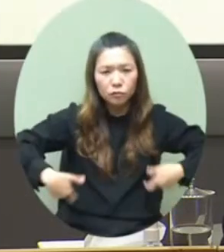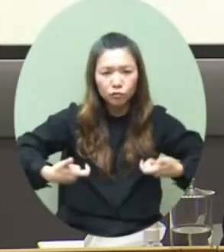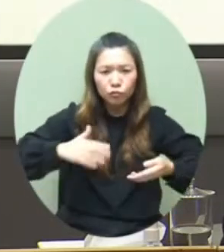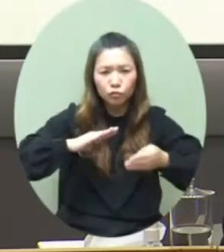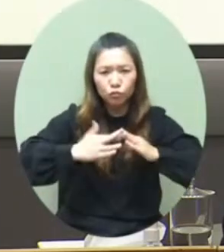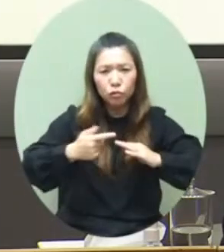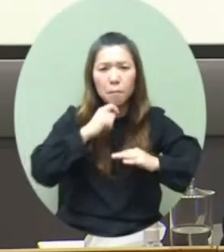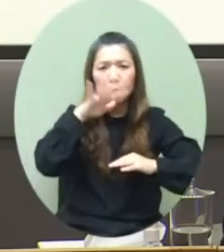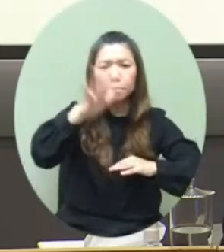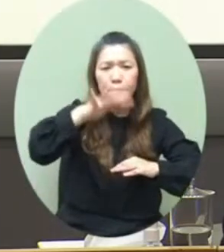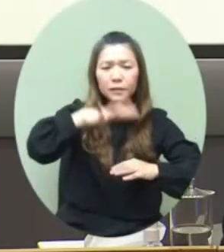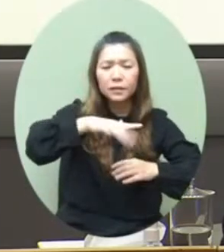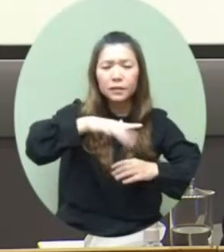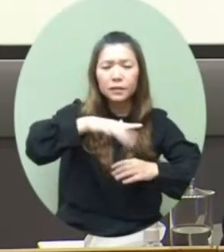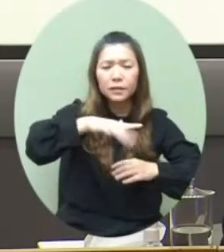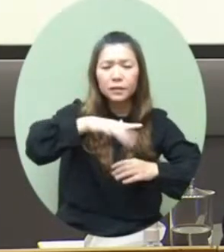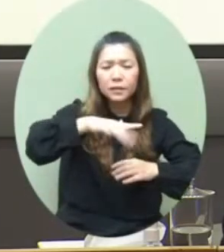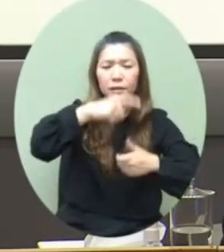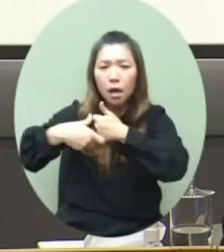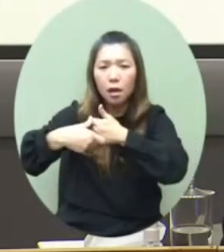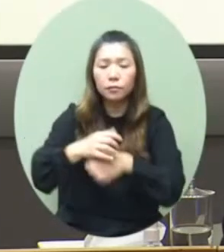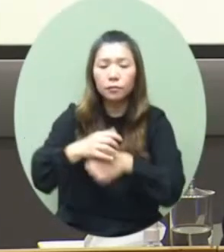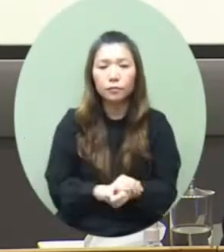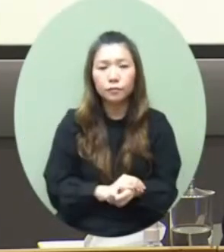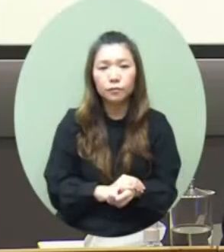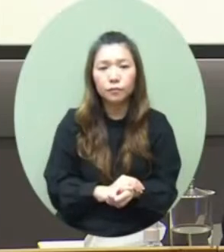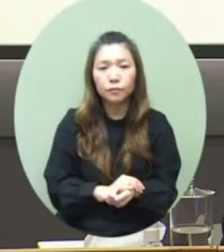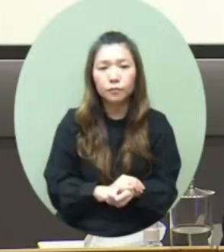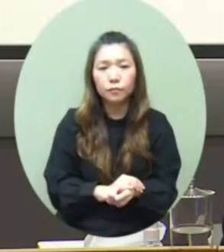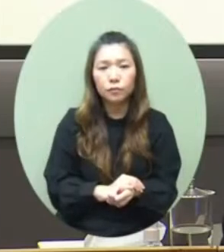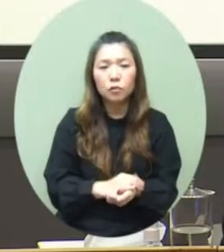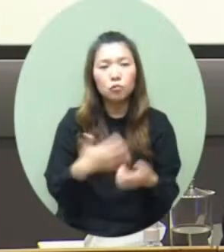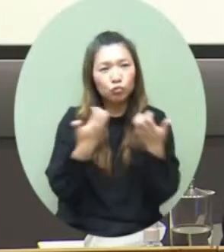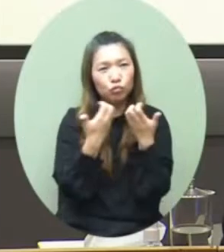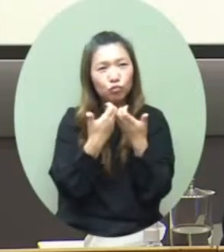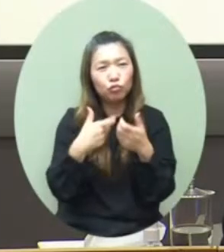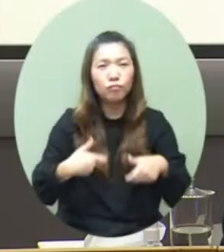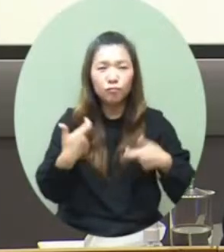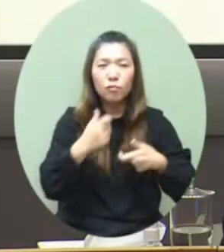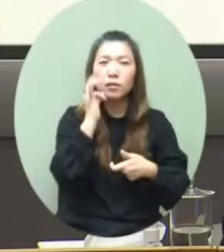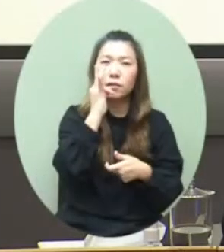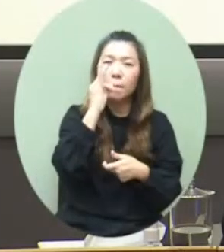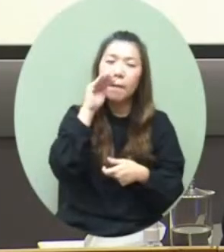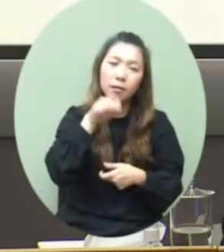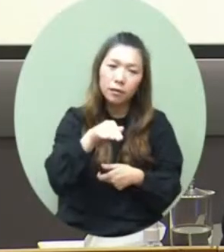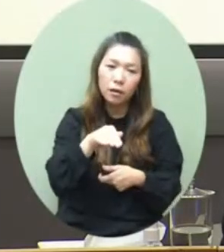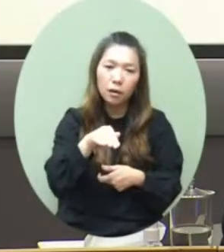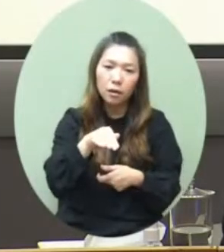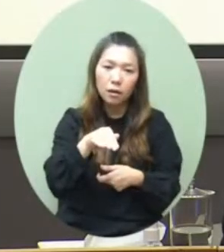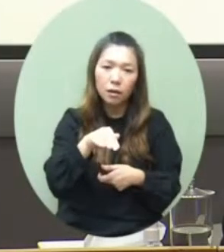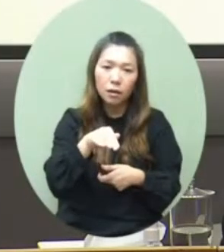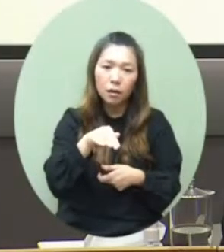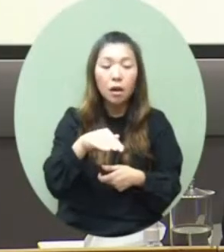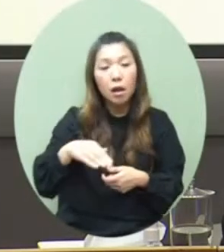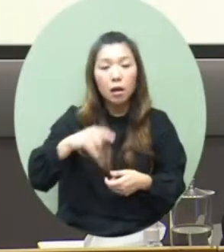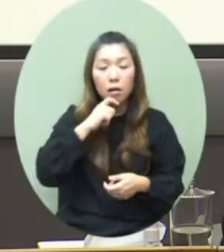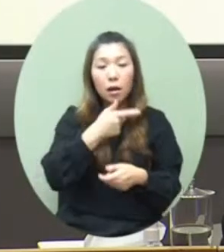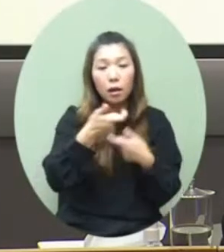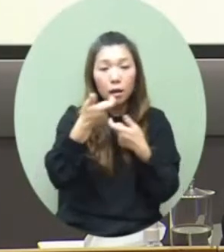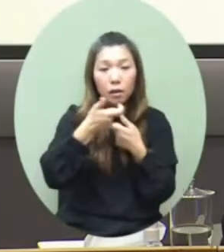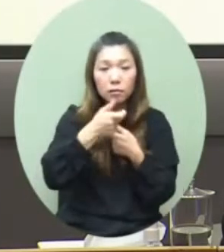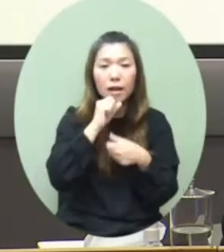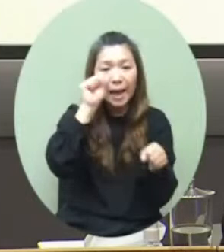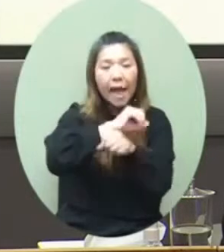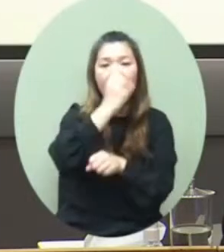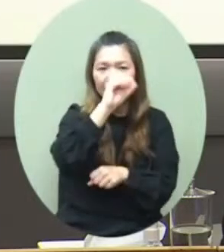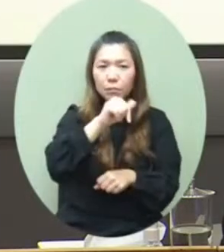to CSSA recipients. For consumption vouchers, 5,000 to each citizen. This will incur an expense of